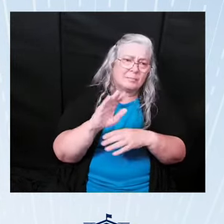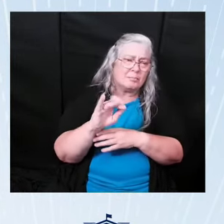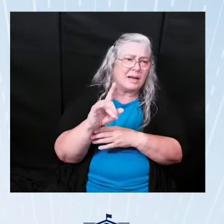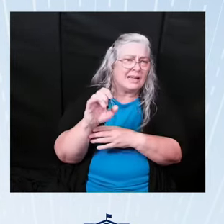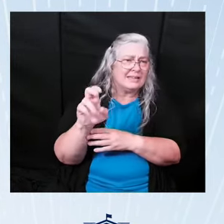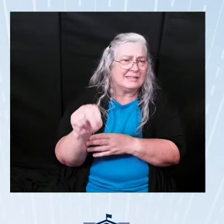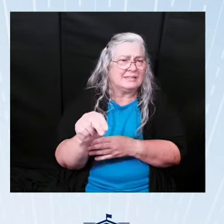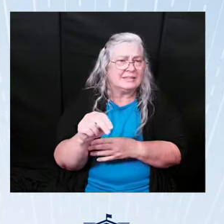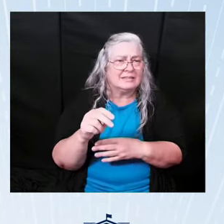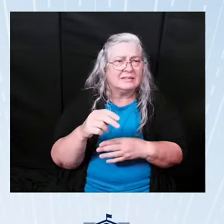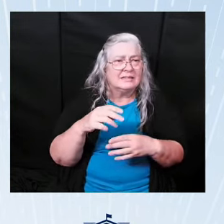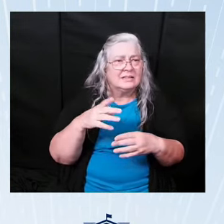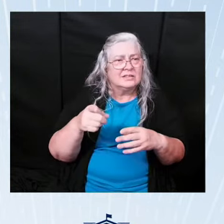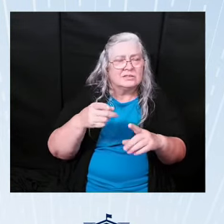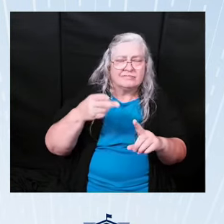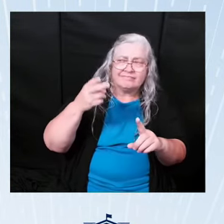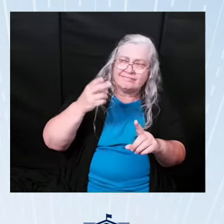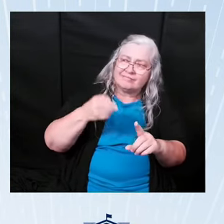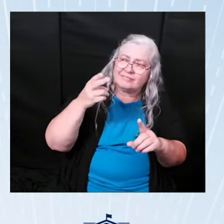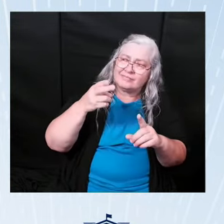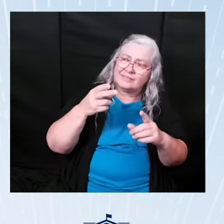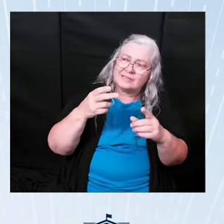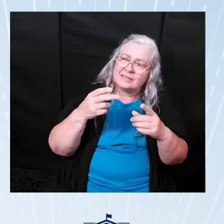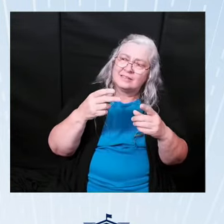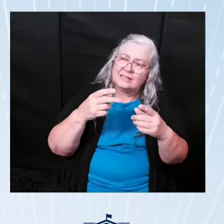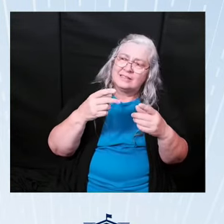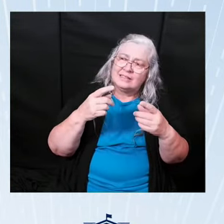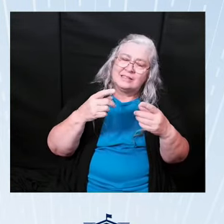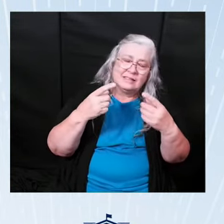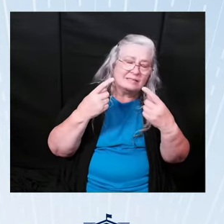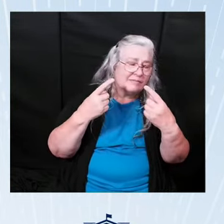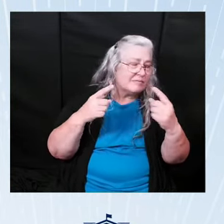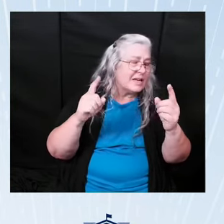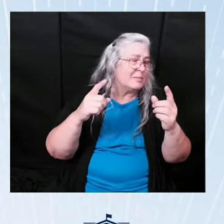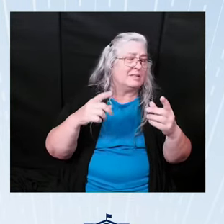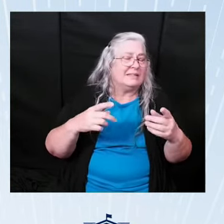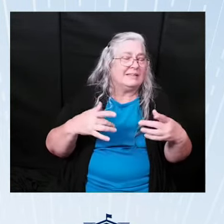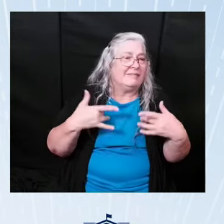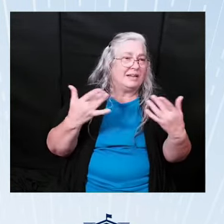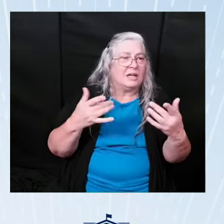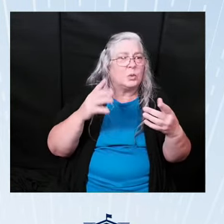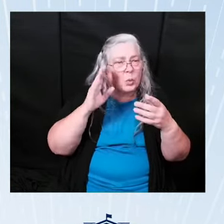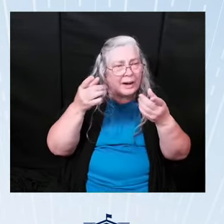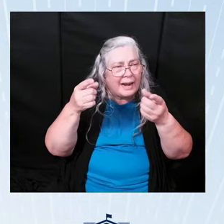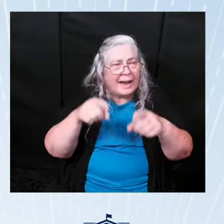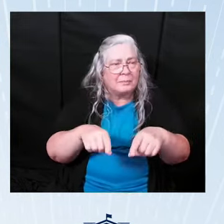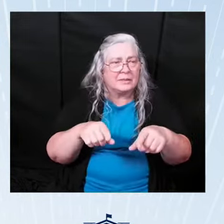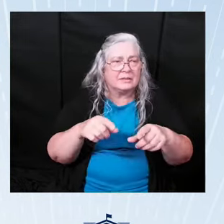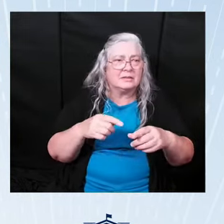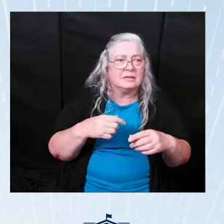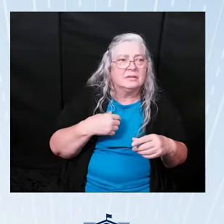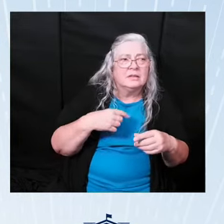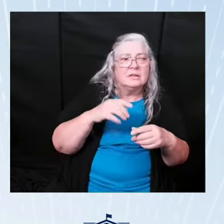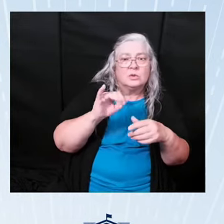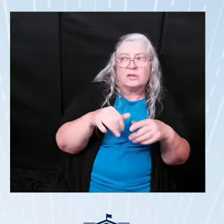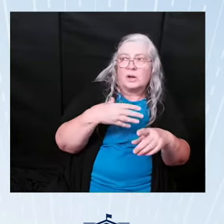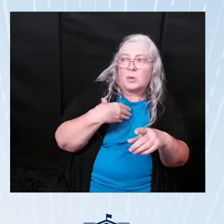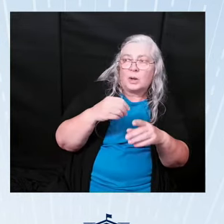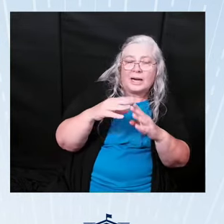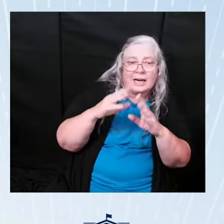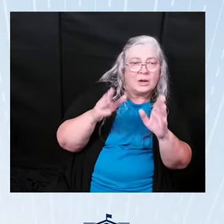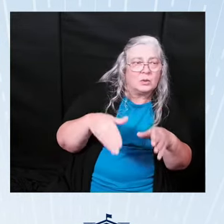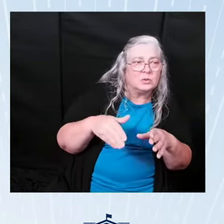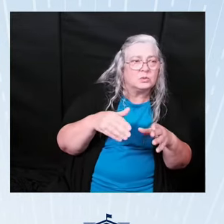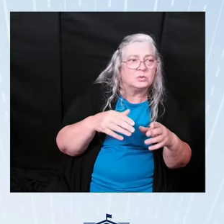the urgency of climate change and is prioritizing both mitigation and adaptation and